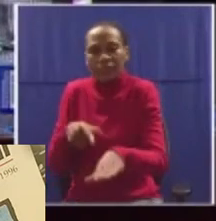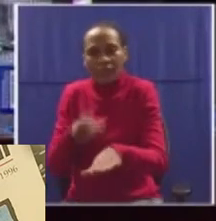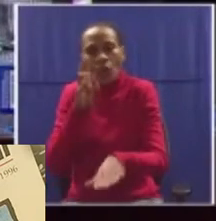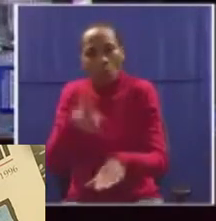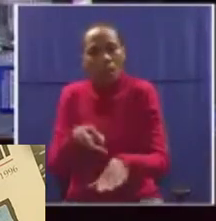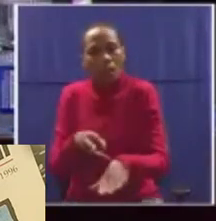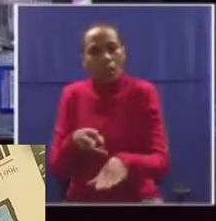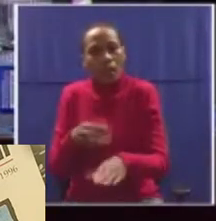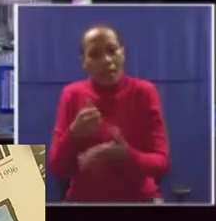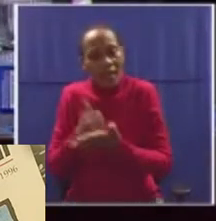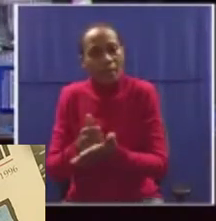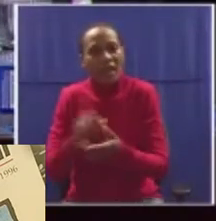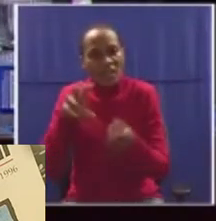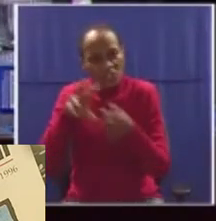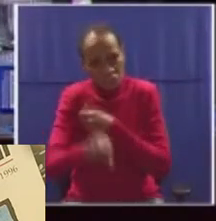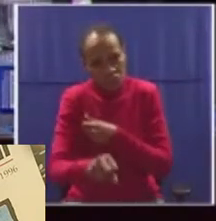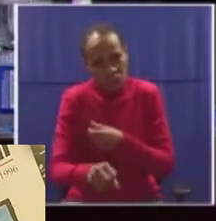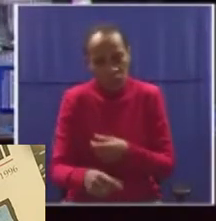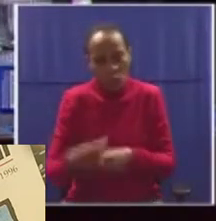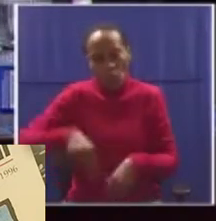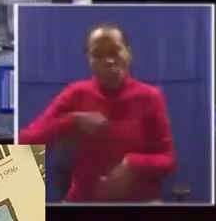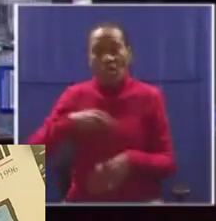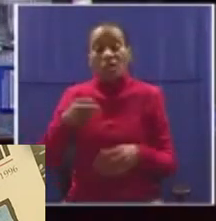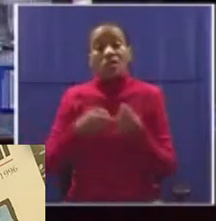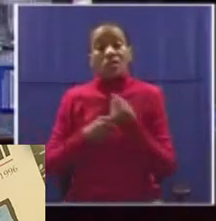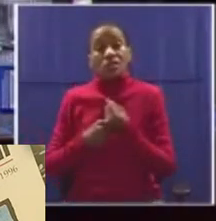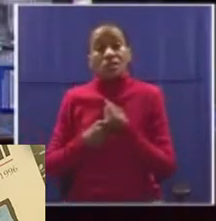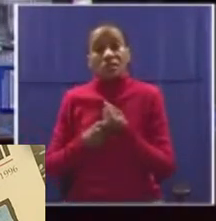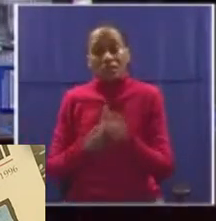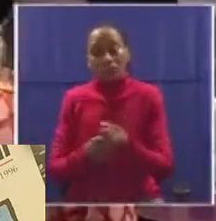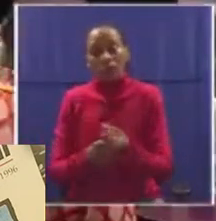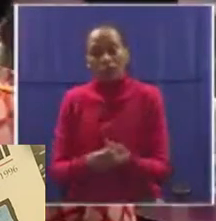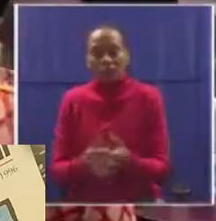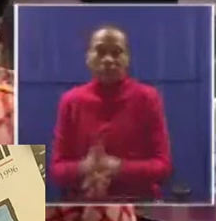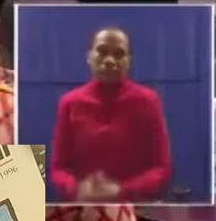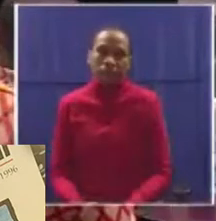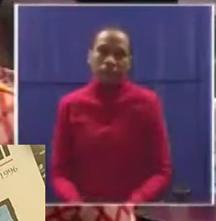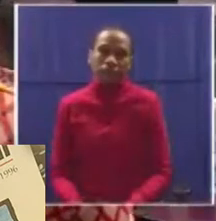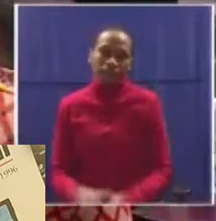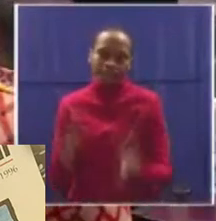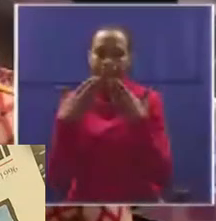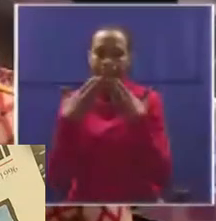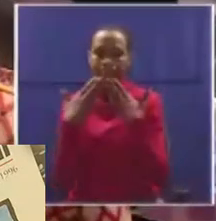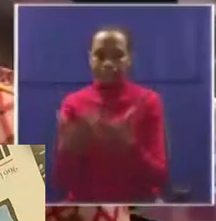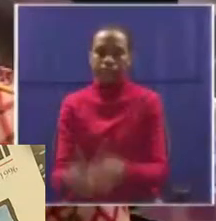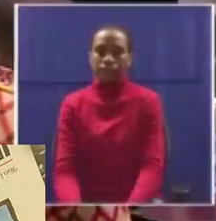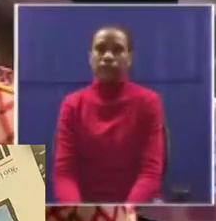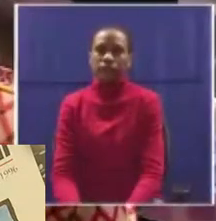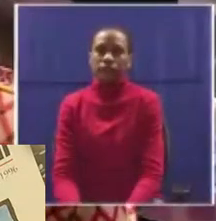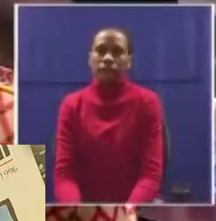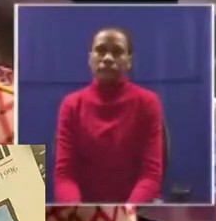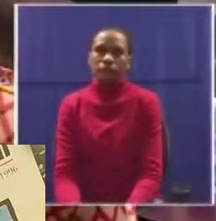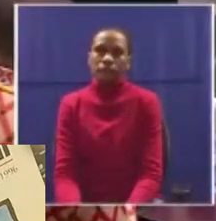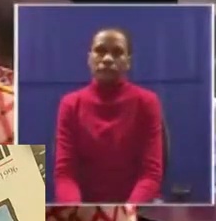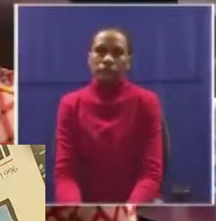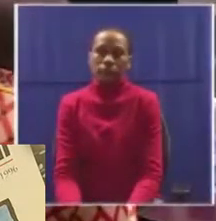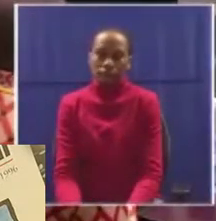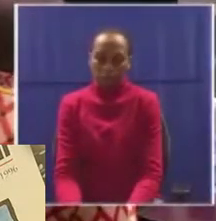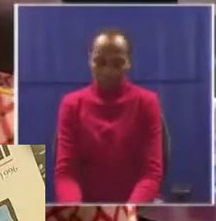achieving this goal we support this motion thank you